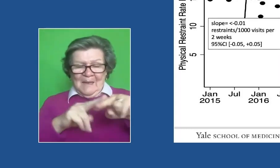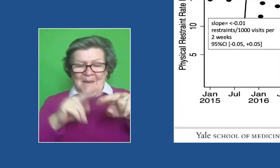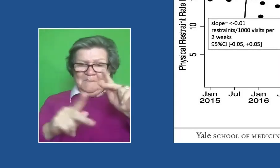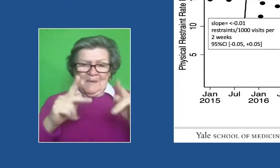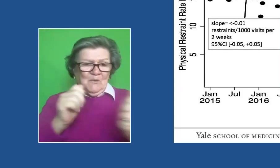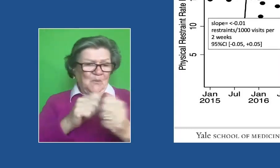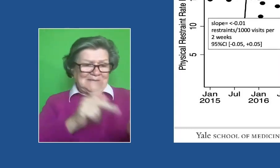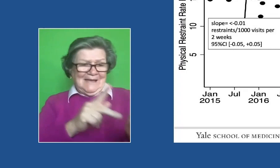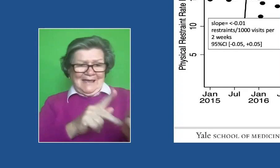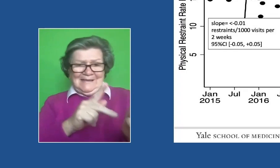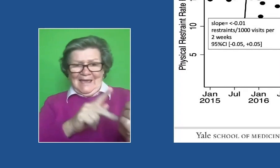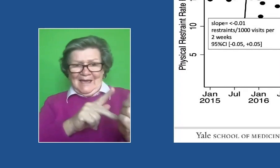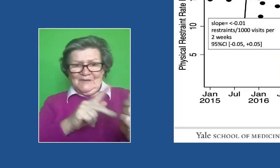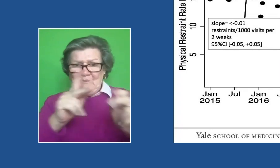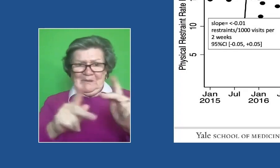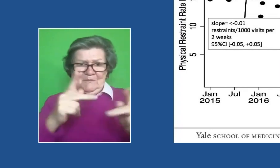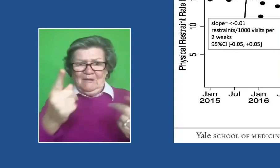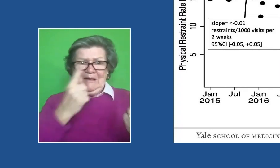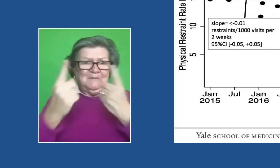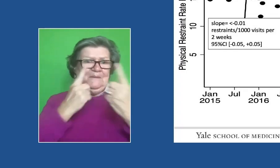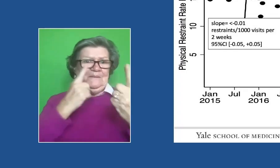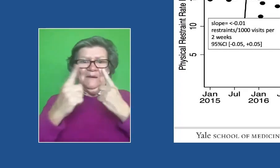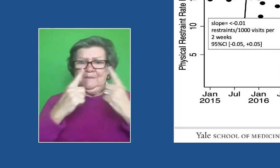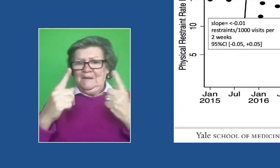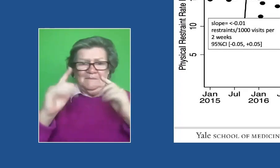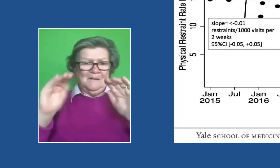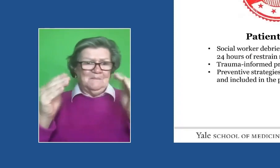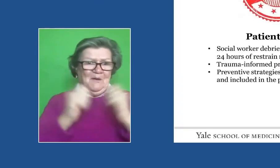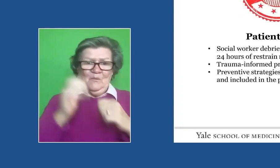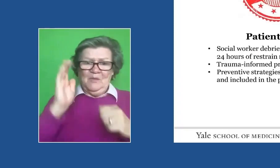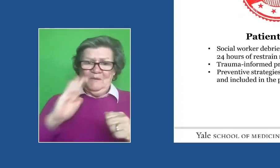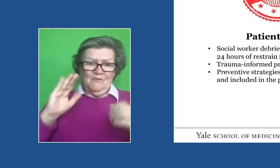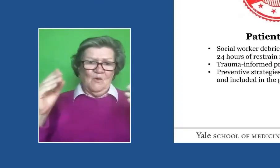to the emergency department even more often than before.